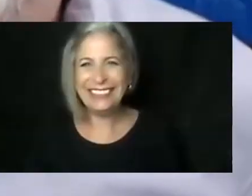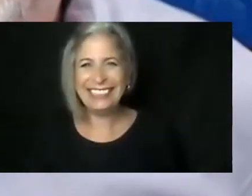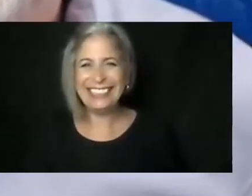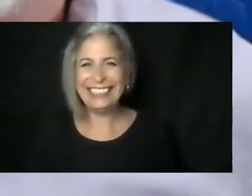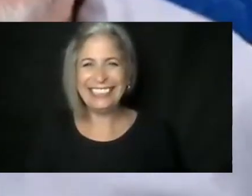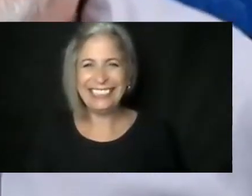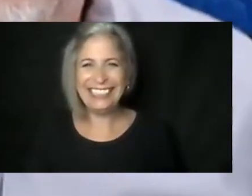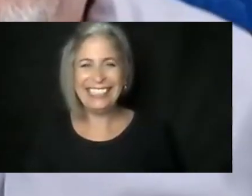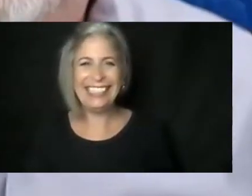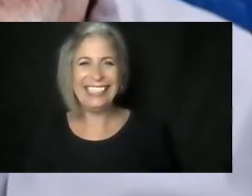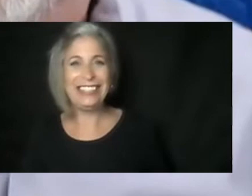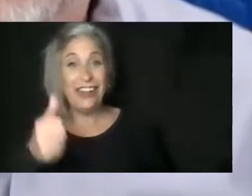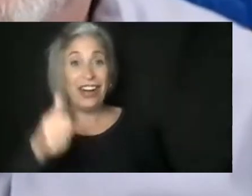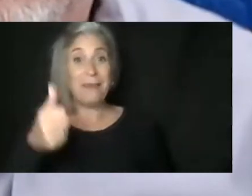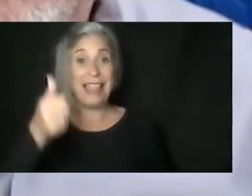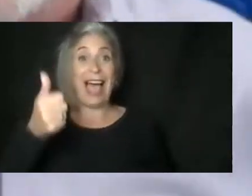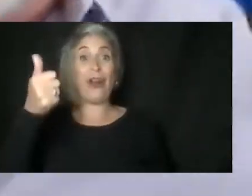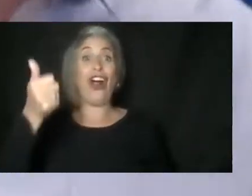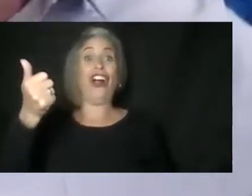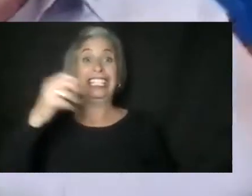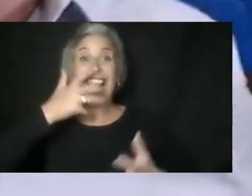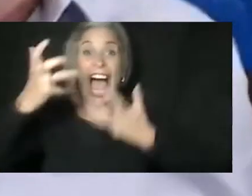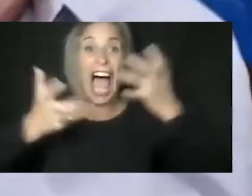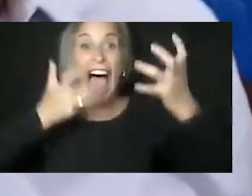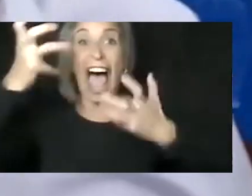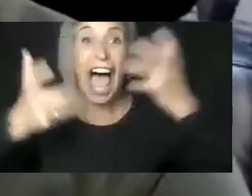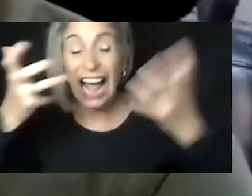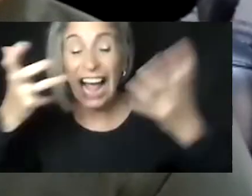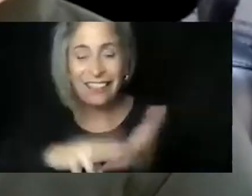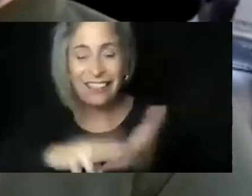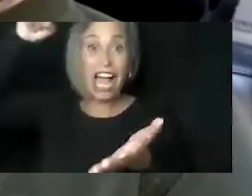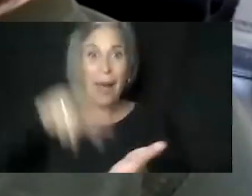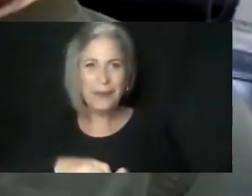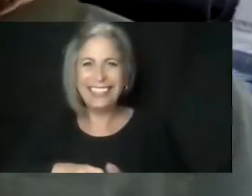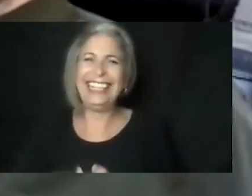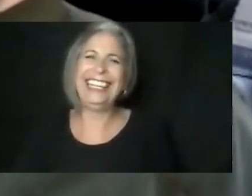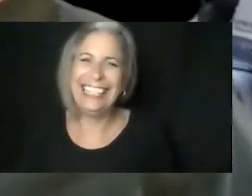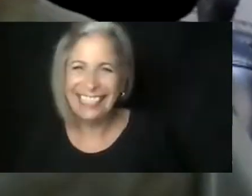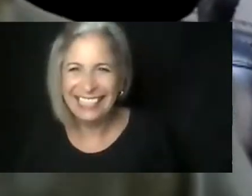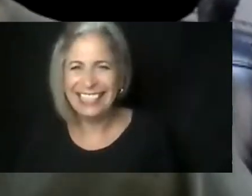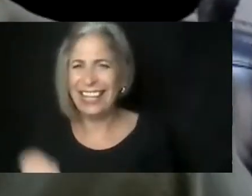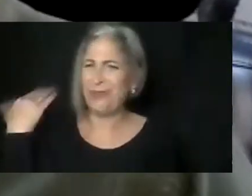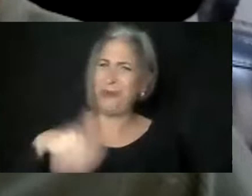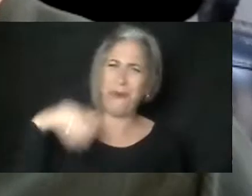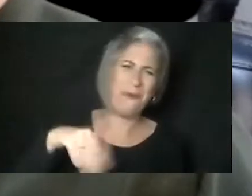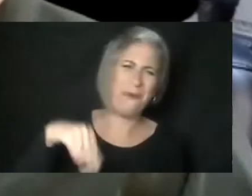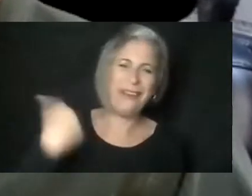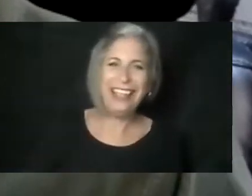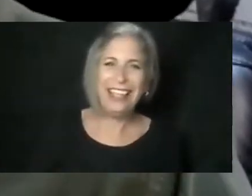had you turning it up louder and louder, and then started shouting and made you jump. Oh boy!